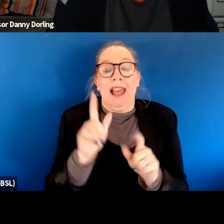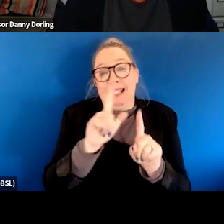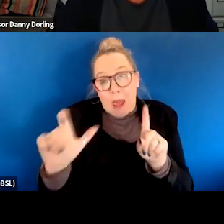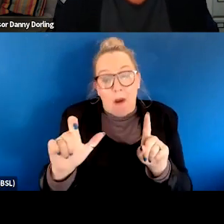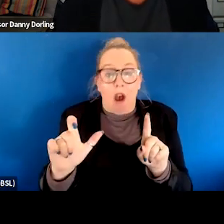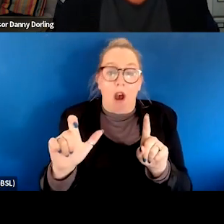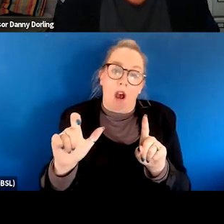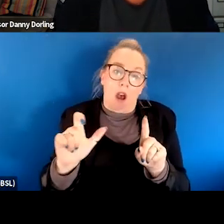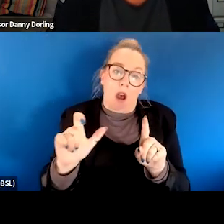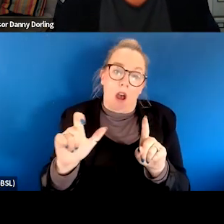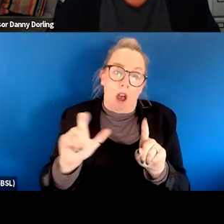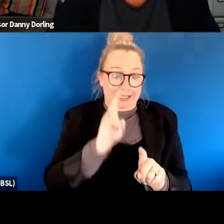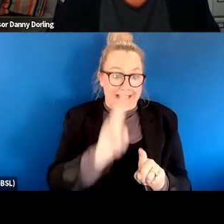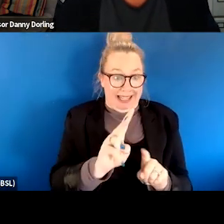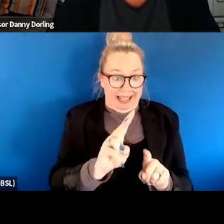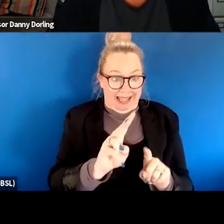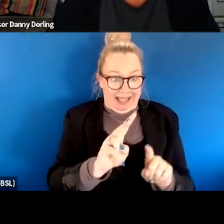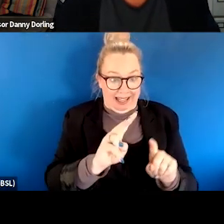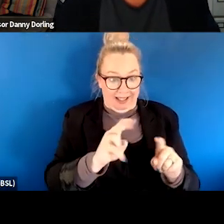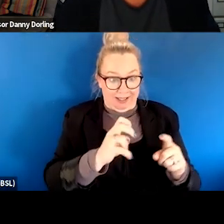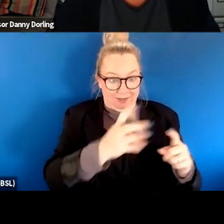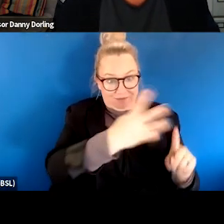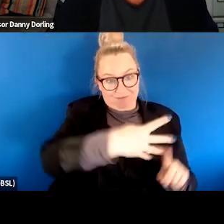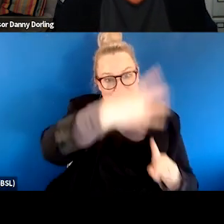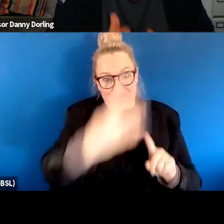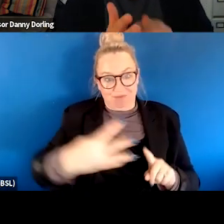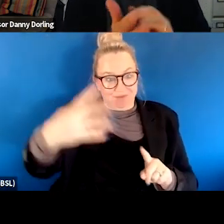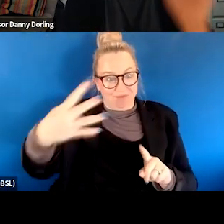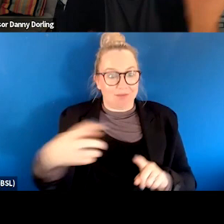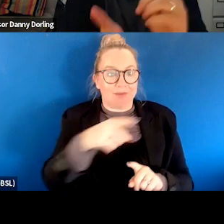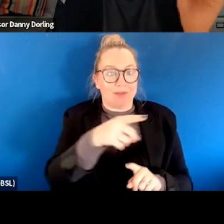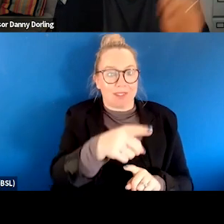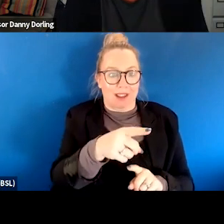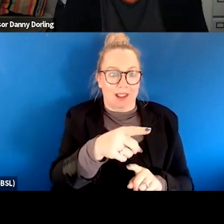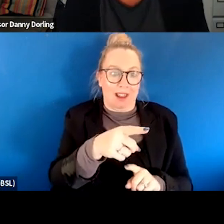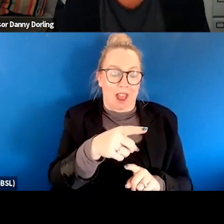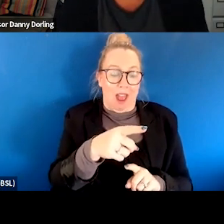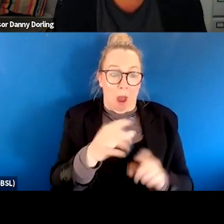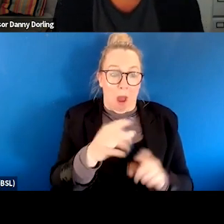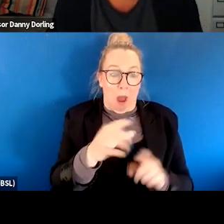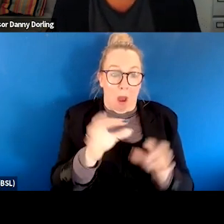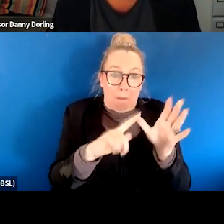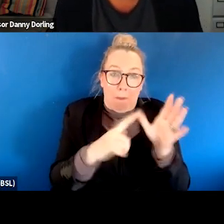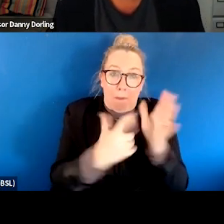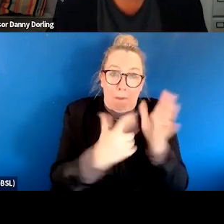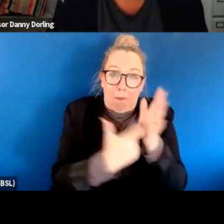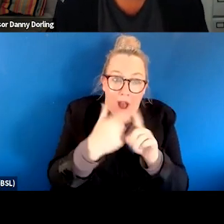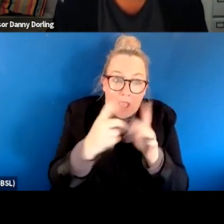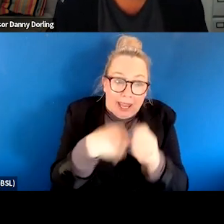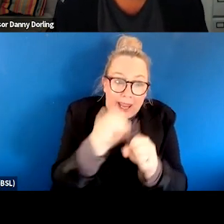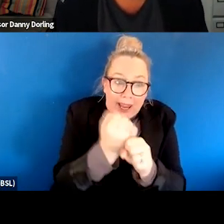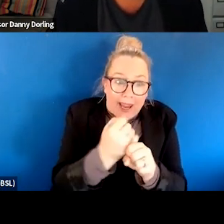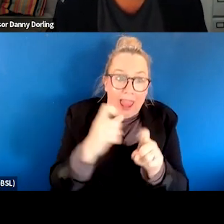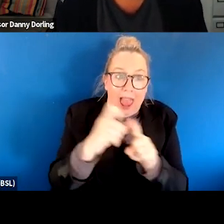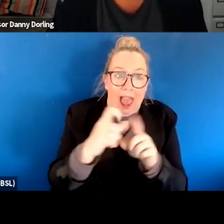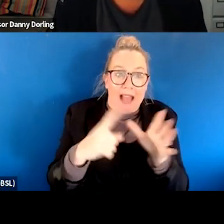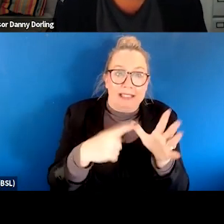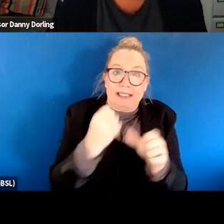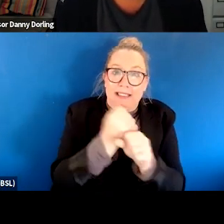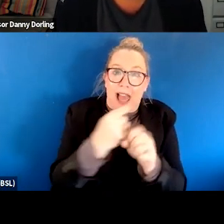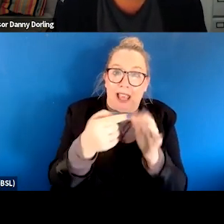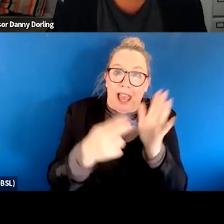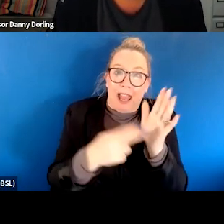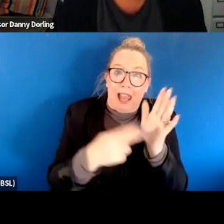can see that the highest rates were reported for Barking and Dagenham with error bands around them, I'm not showing you.